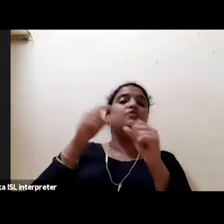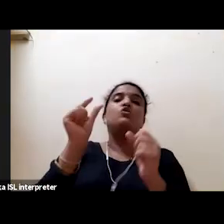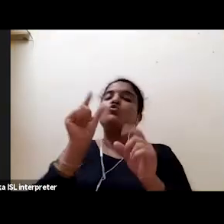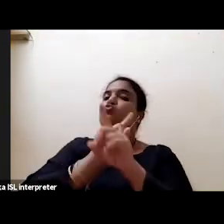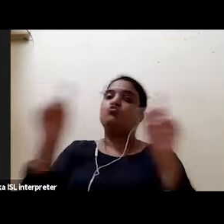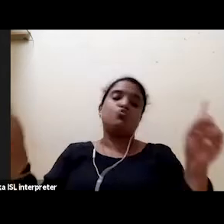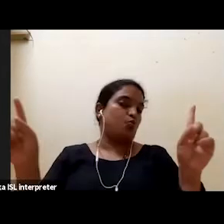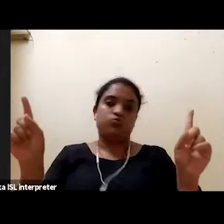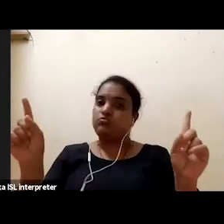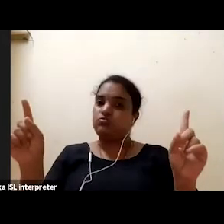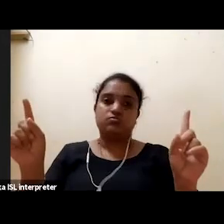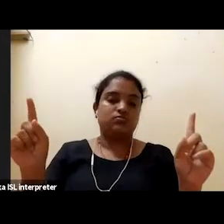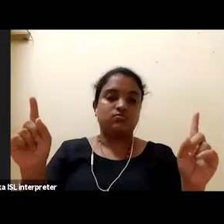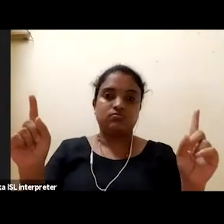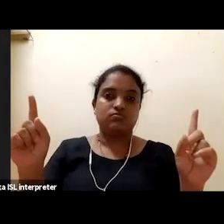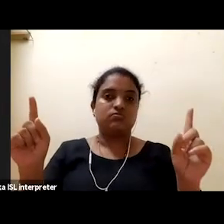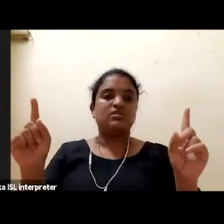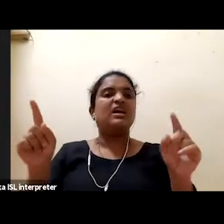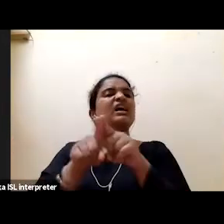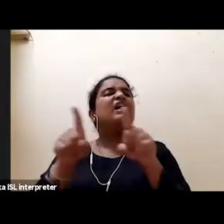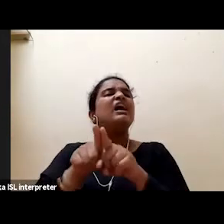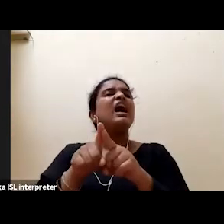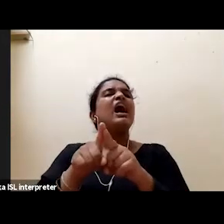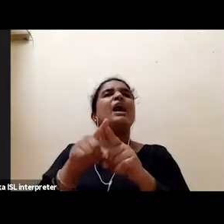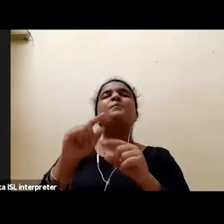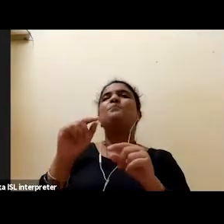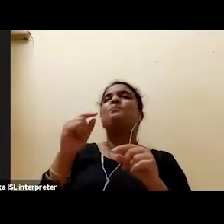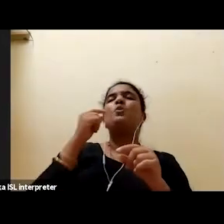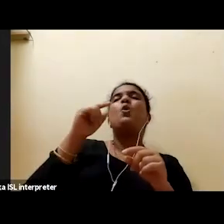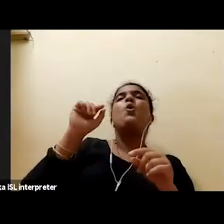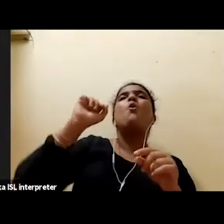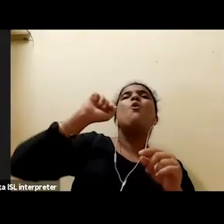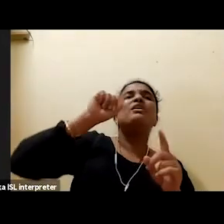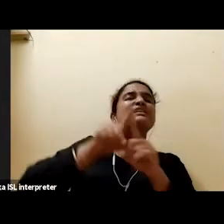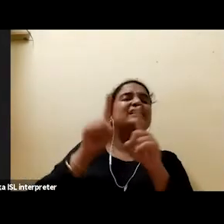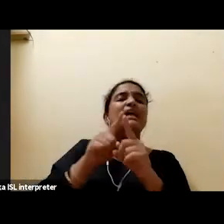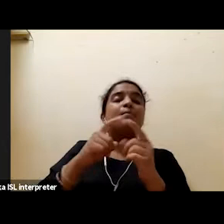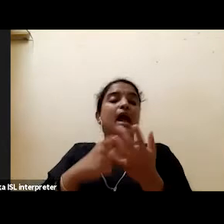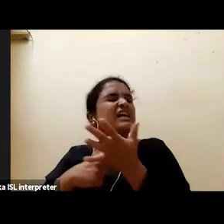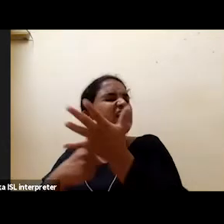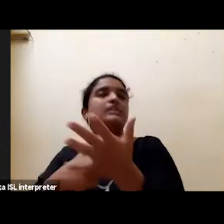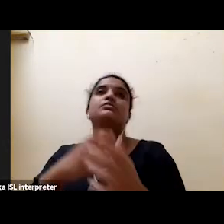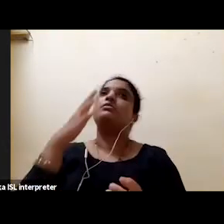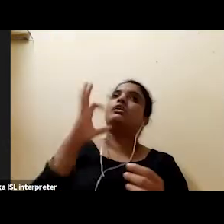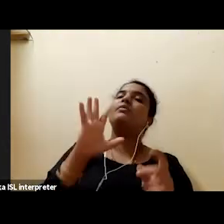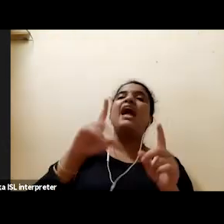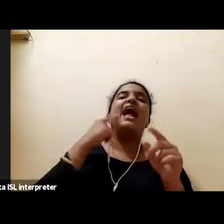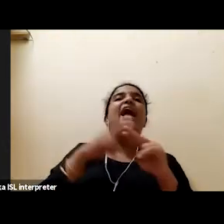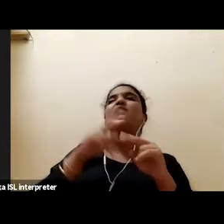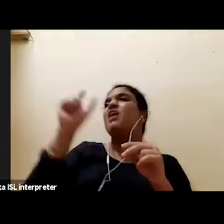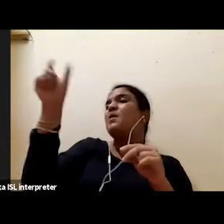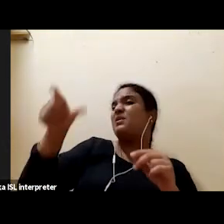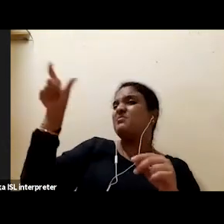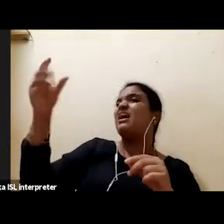okay. Don't be disrespectful of other people's food choices. Now, this whole food outrage is happening